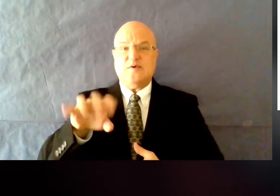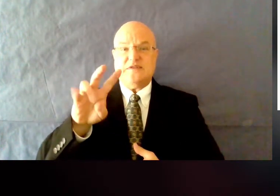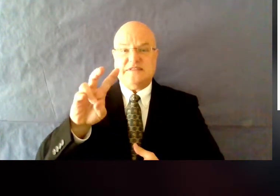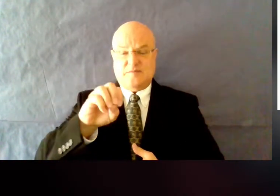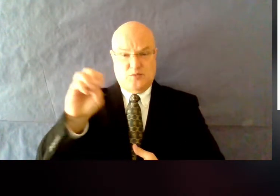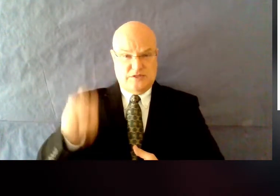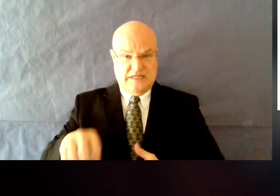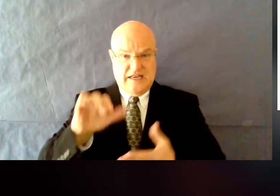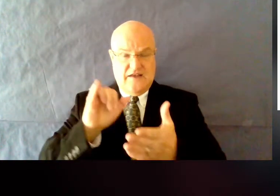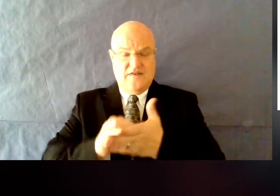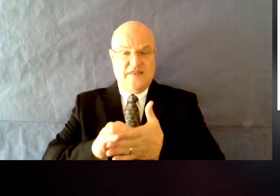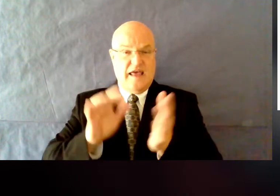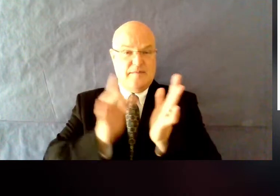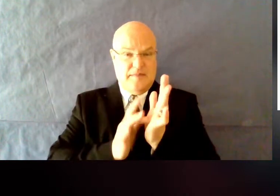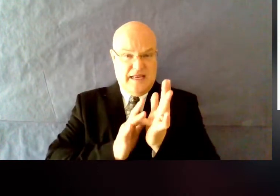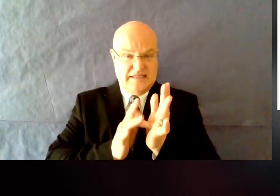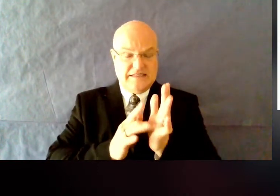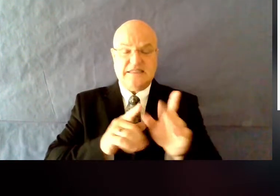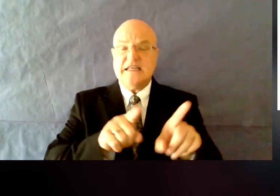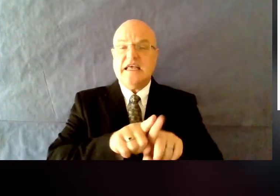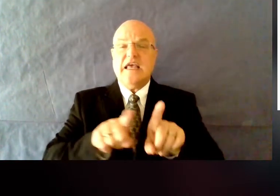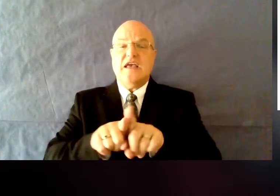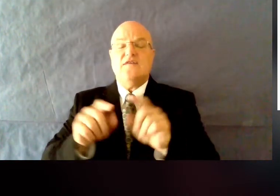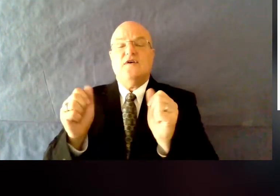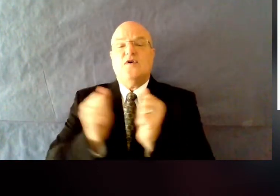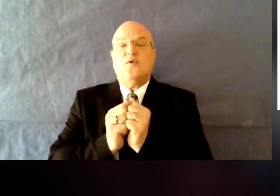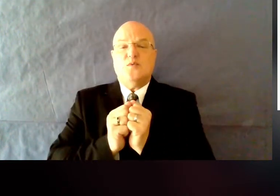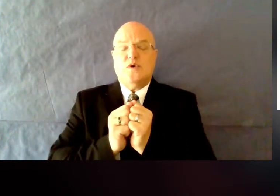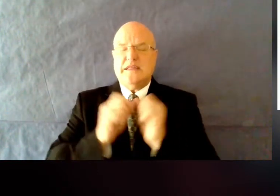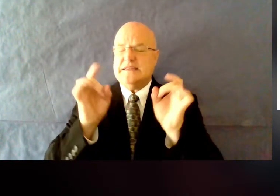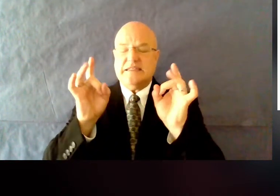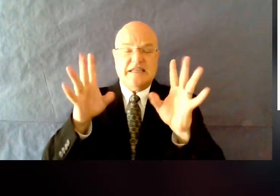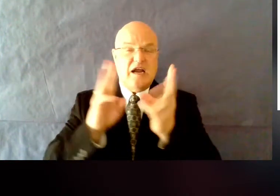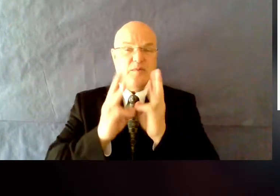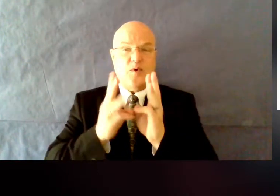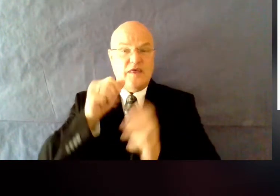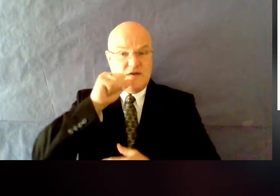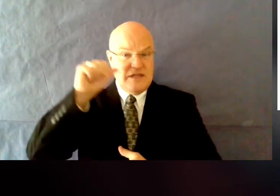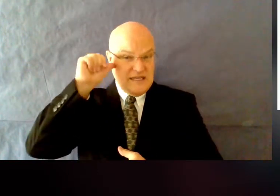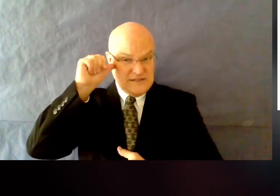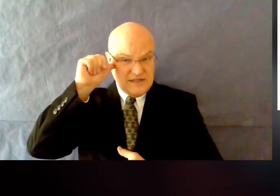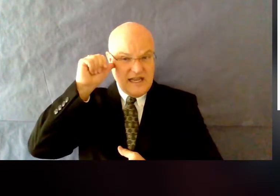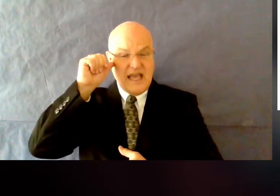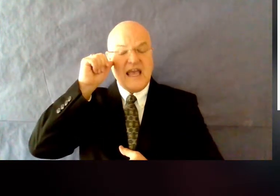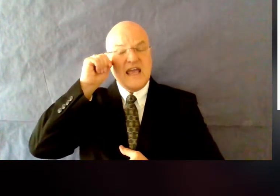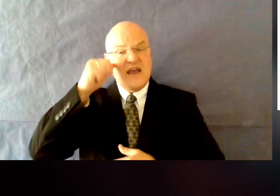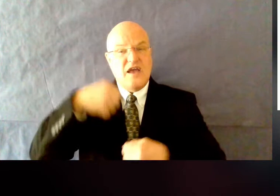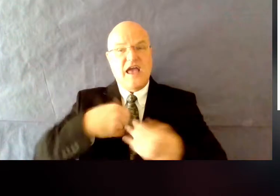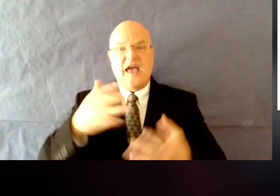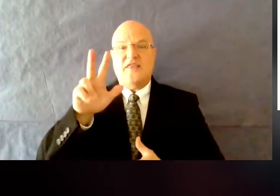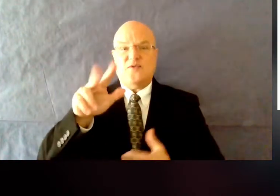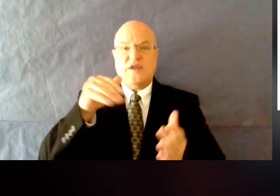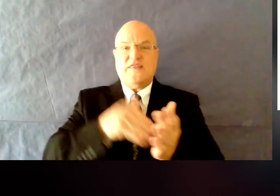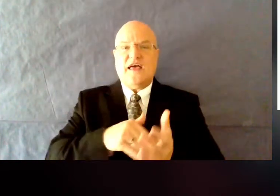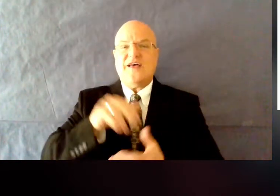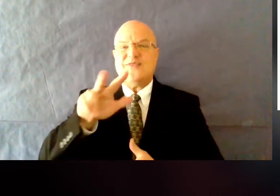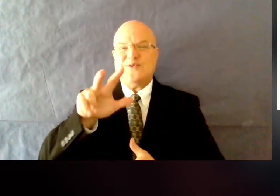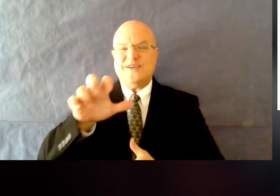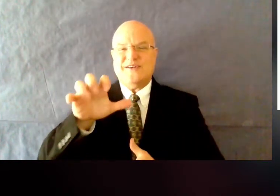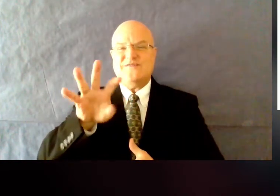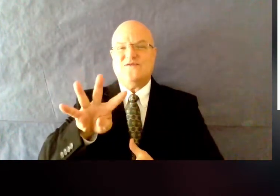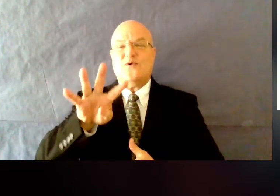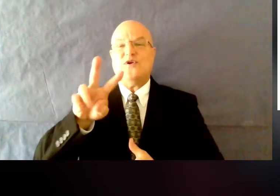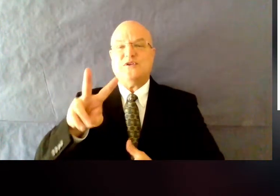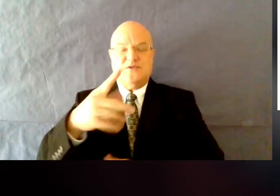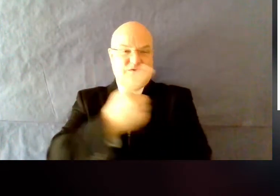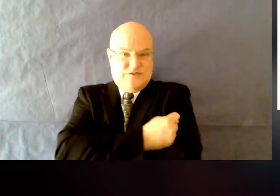69.7% of those doses. Even with the terrible weather yesterday, we gave out 3,342 doses, which